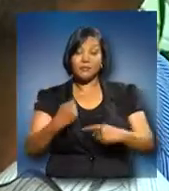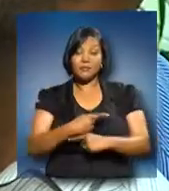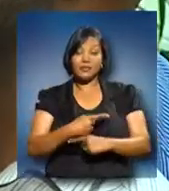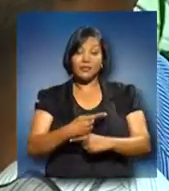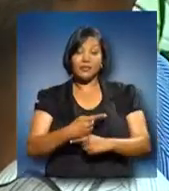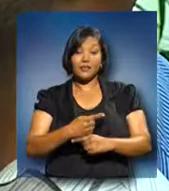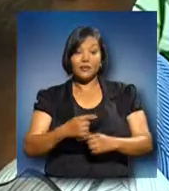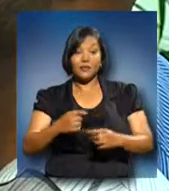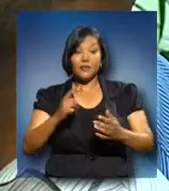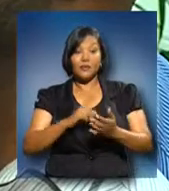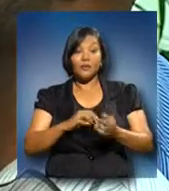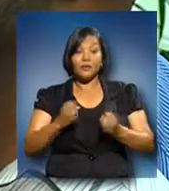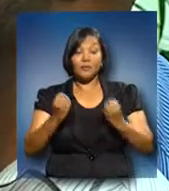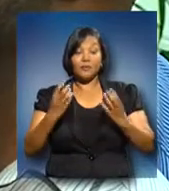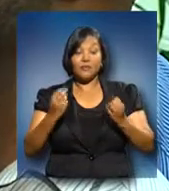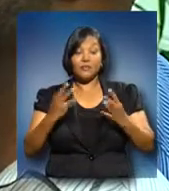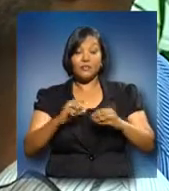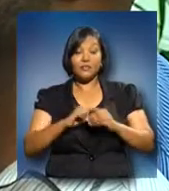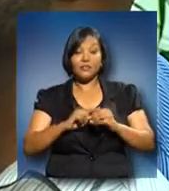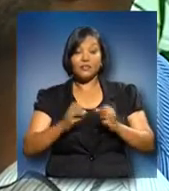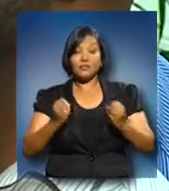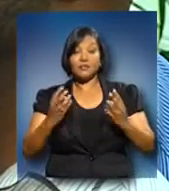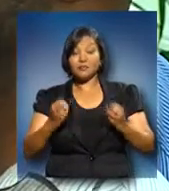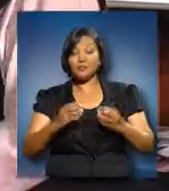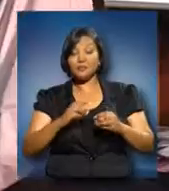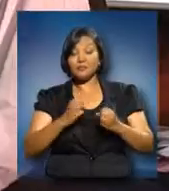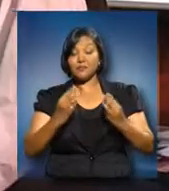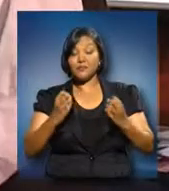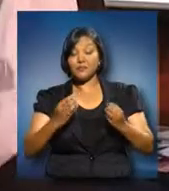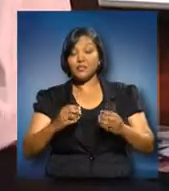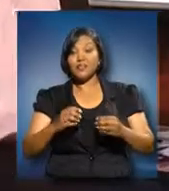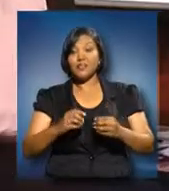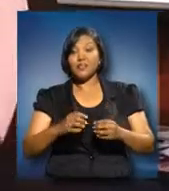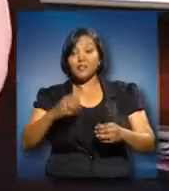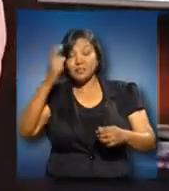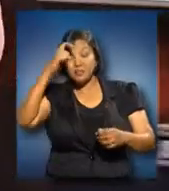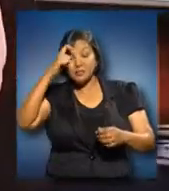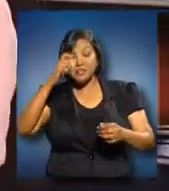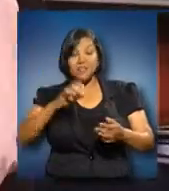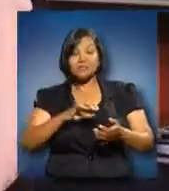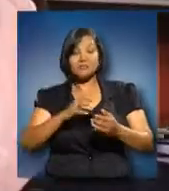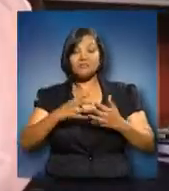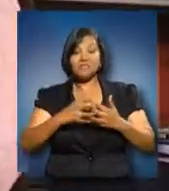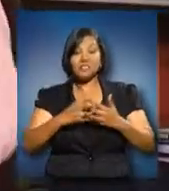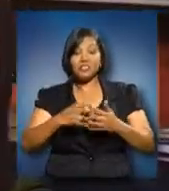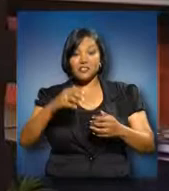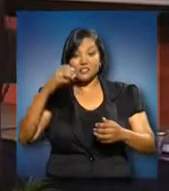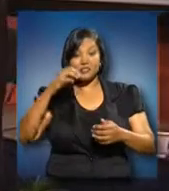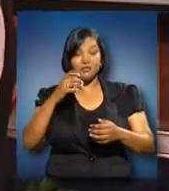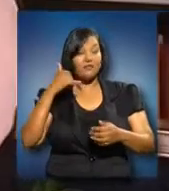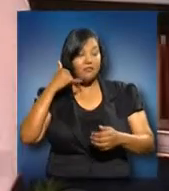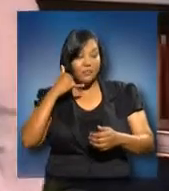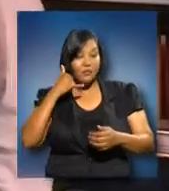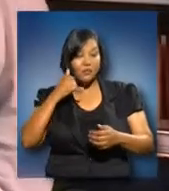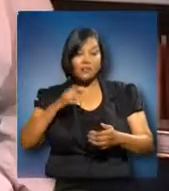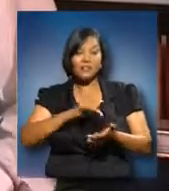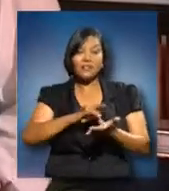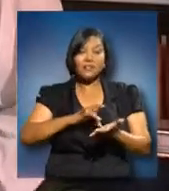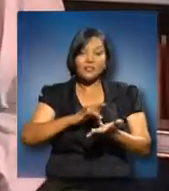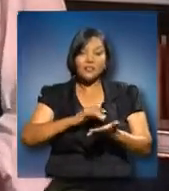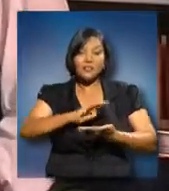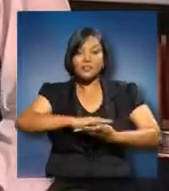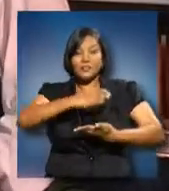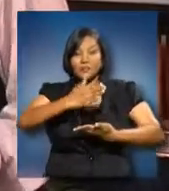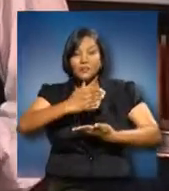The current explosion of devices we all carry, we have smartphones, we have tablets, we have laptop computers. There's even a